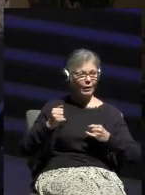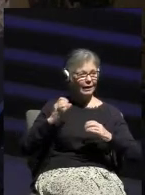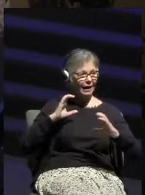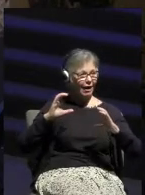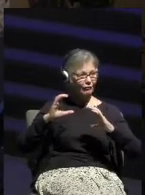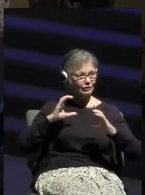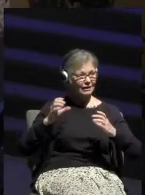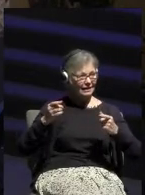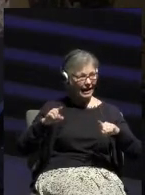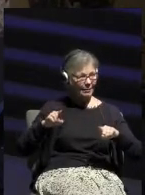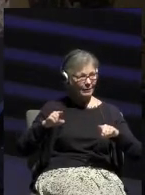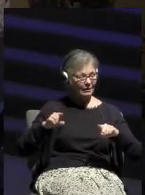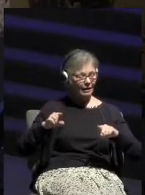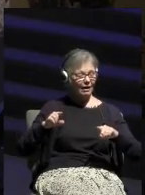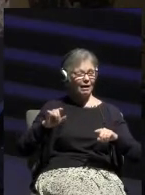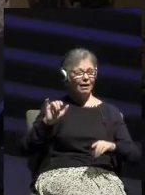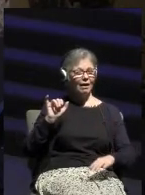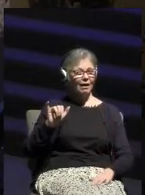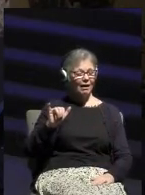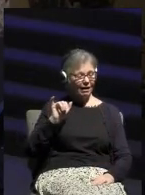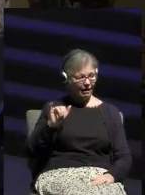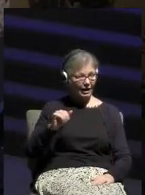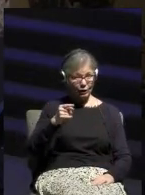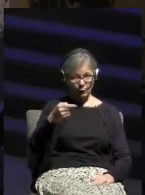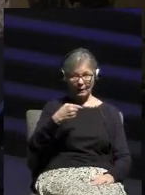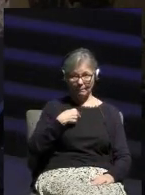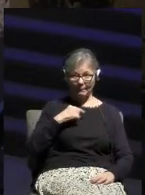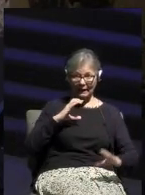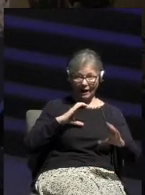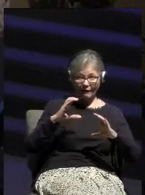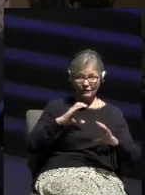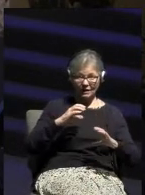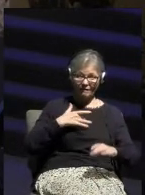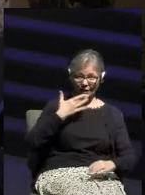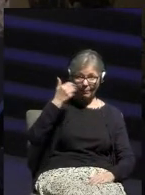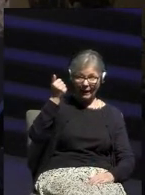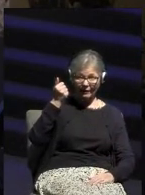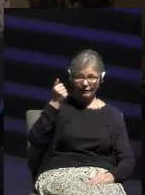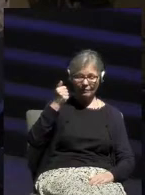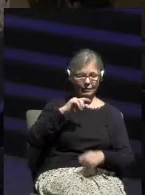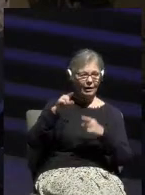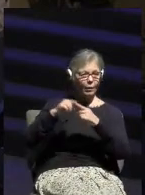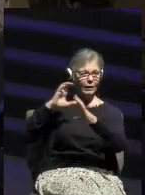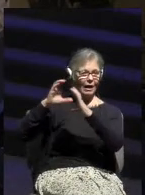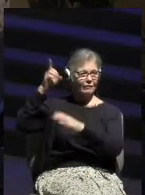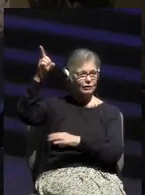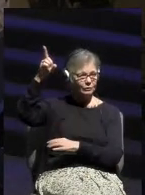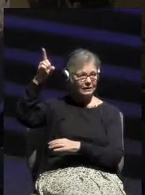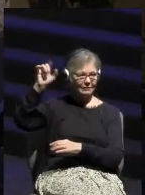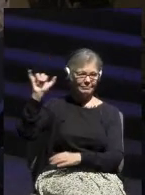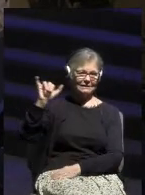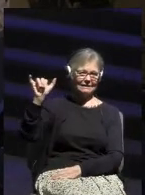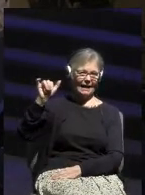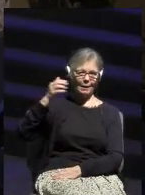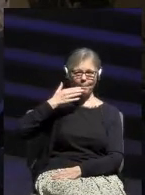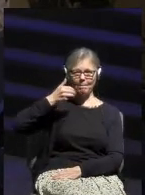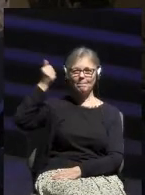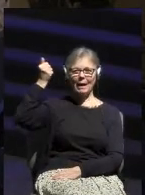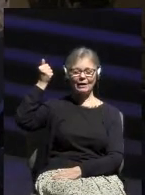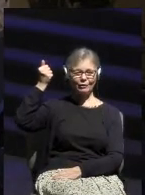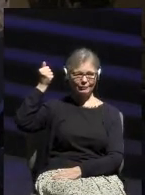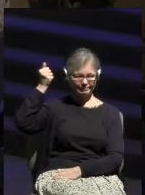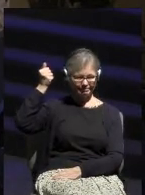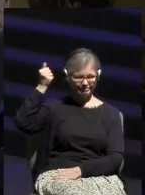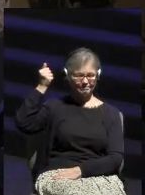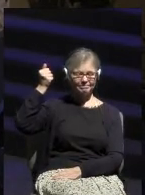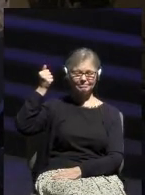all that happens when we converse with each other, what happens when we have a conversation with God? It